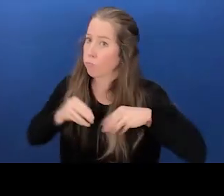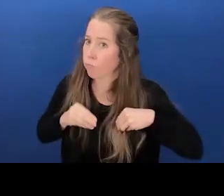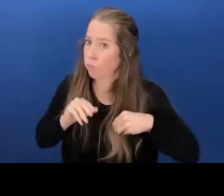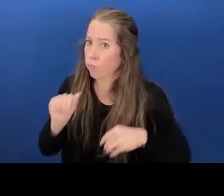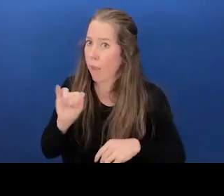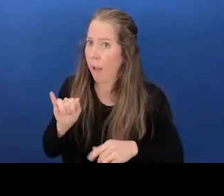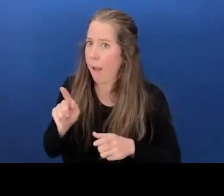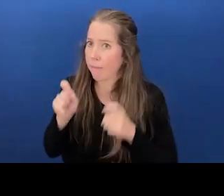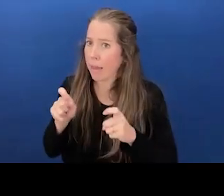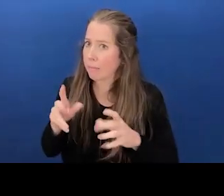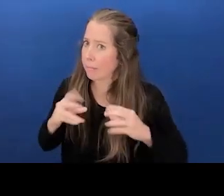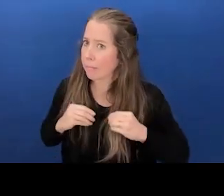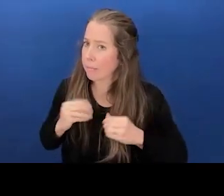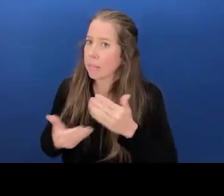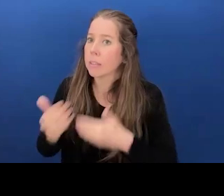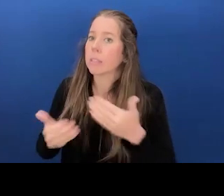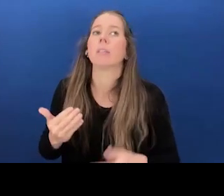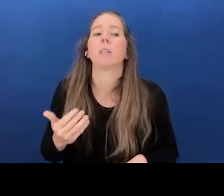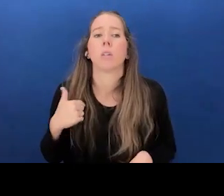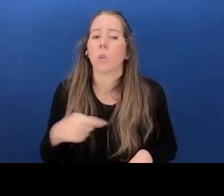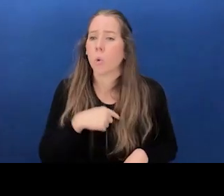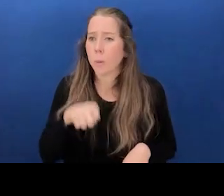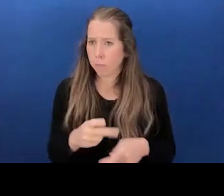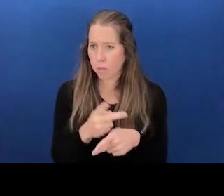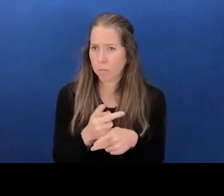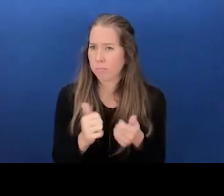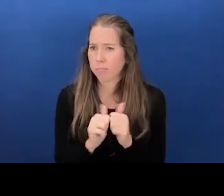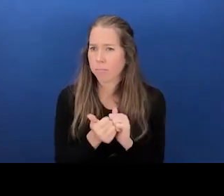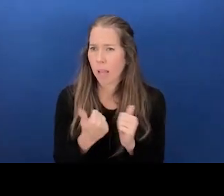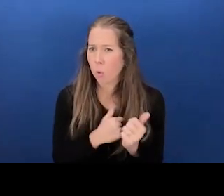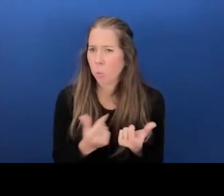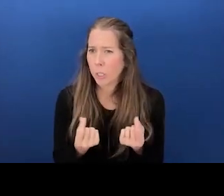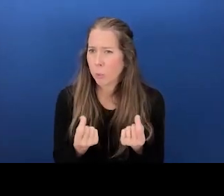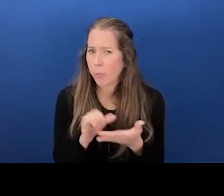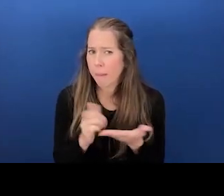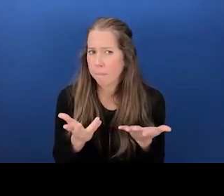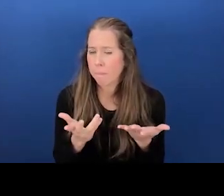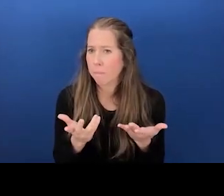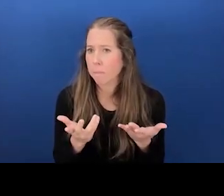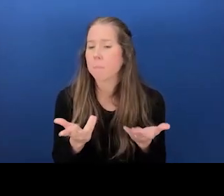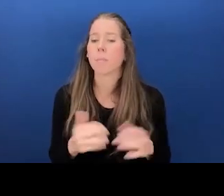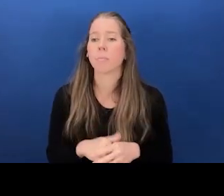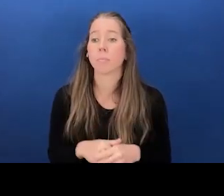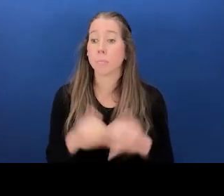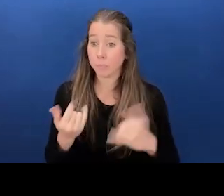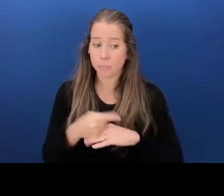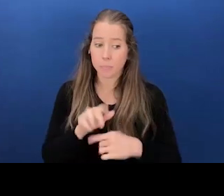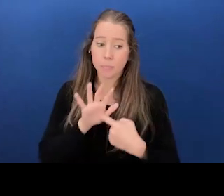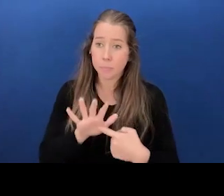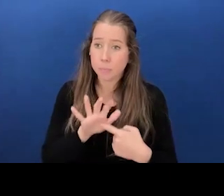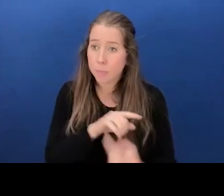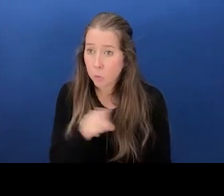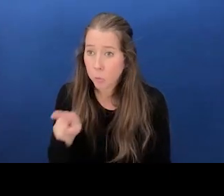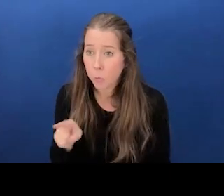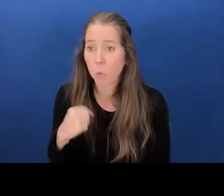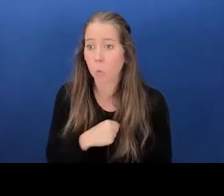fast pace. So we need to at least figure out how we're going to do it. Now, what we're going to show you today, and we